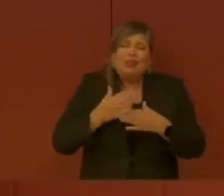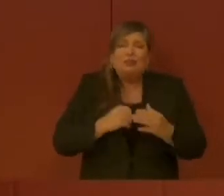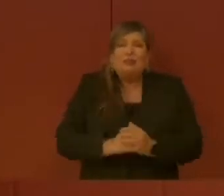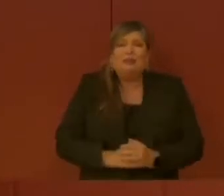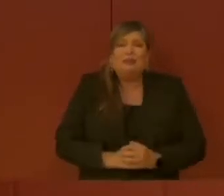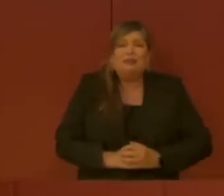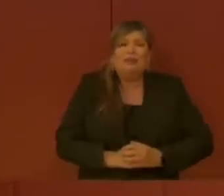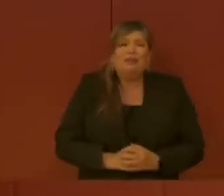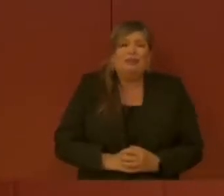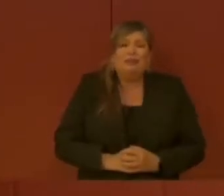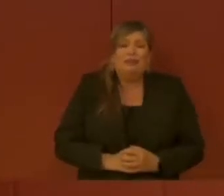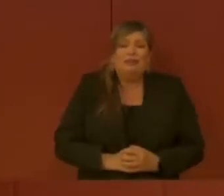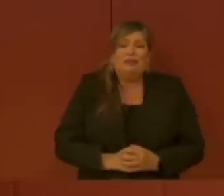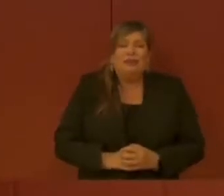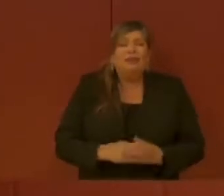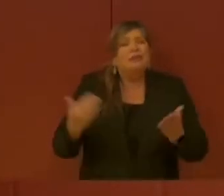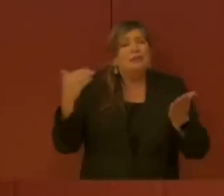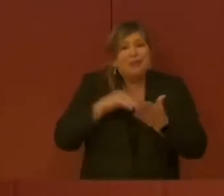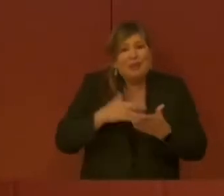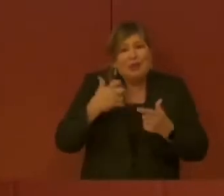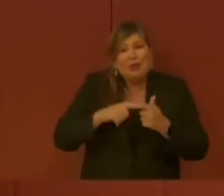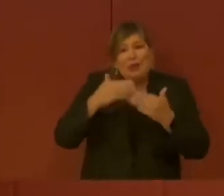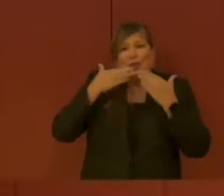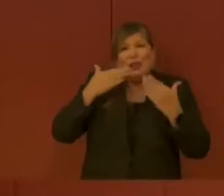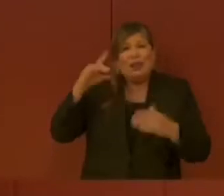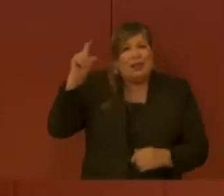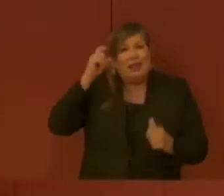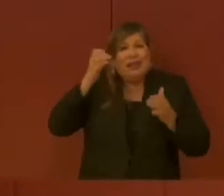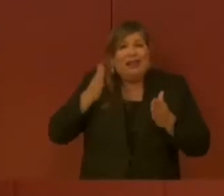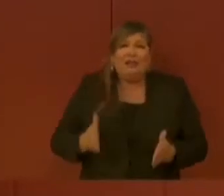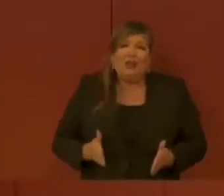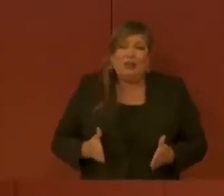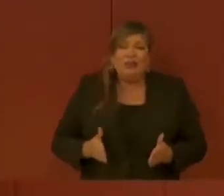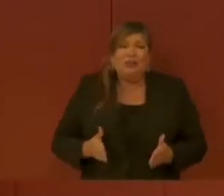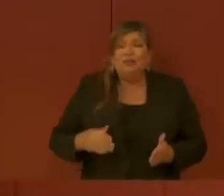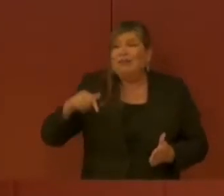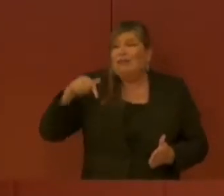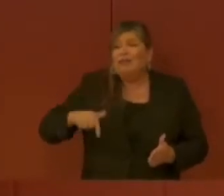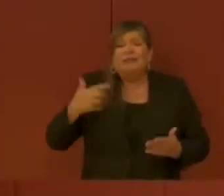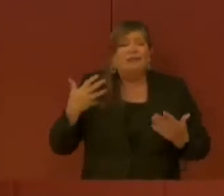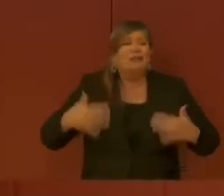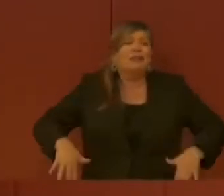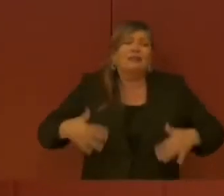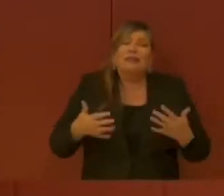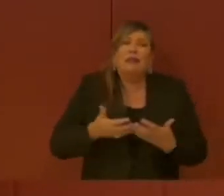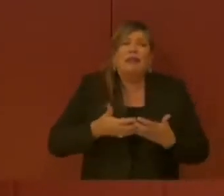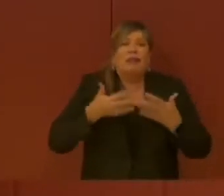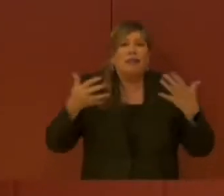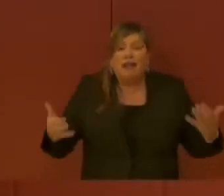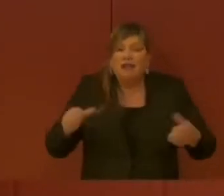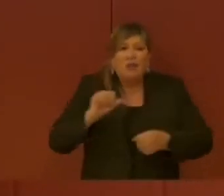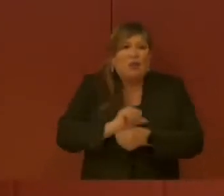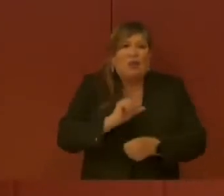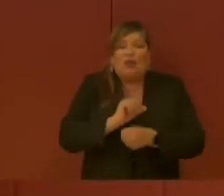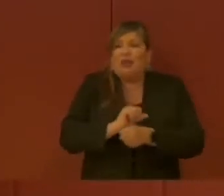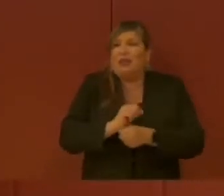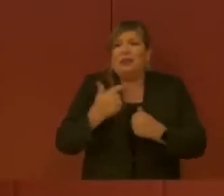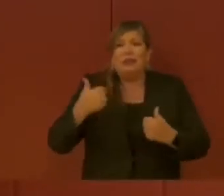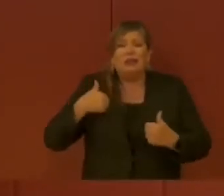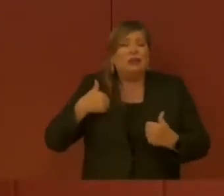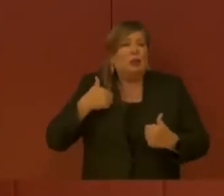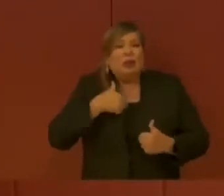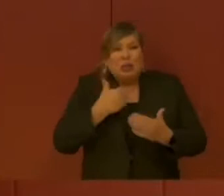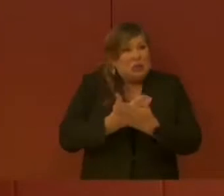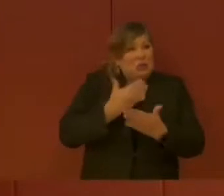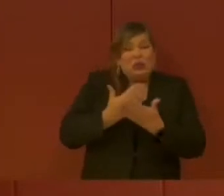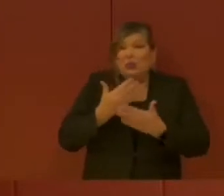has been a lot of work. I mean, this has been an unknown to all of us, but he's been working hard and